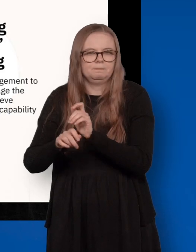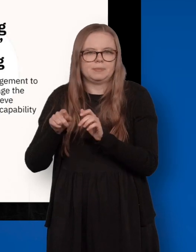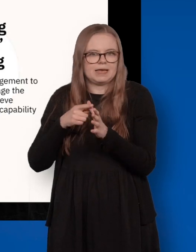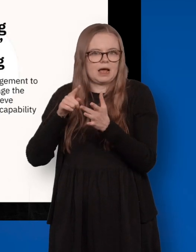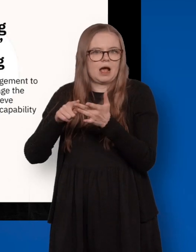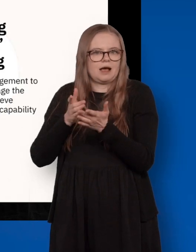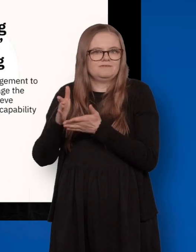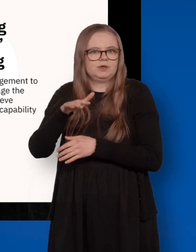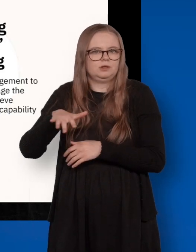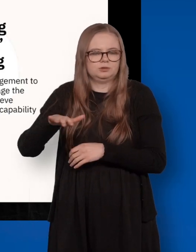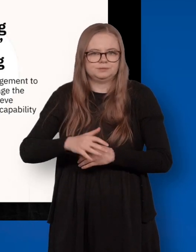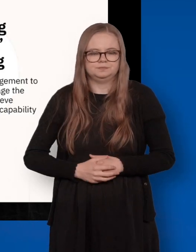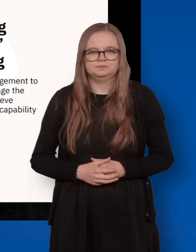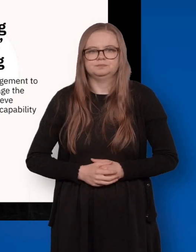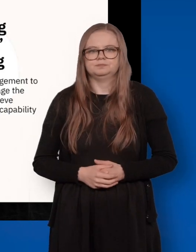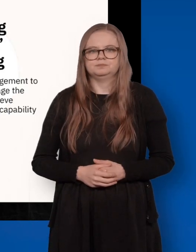semi-revolutionized.